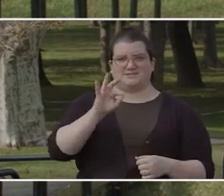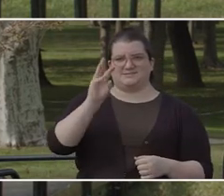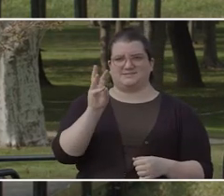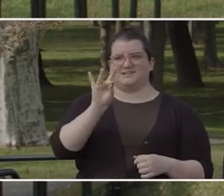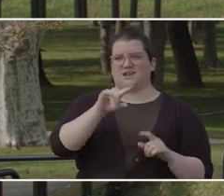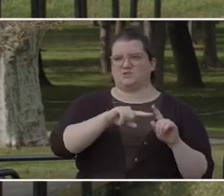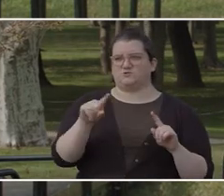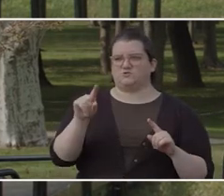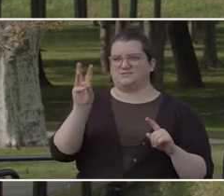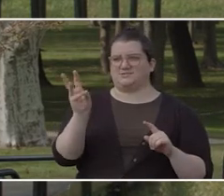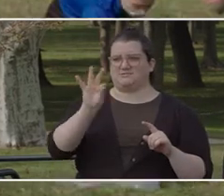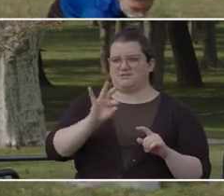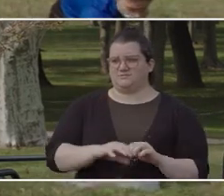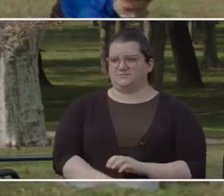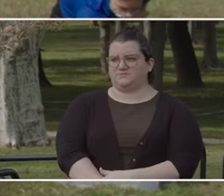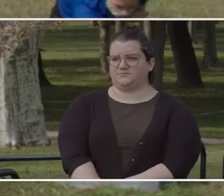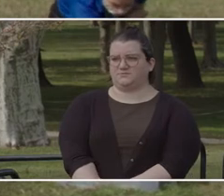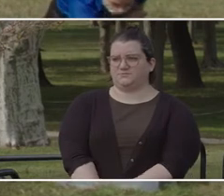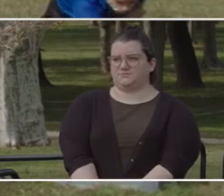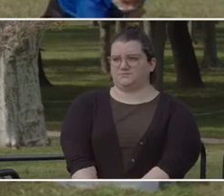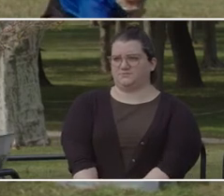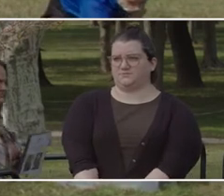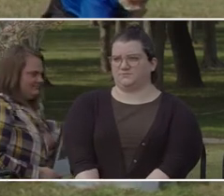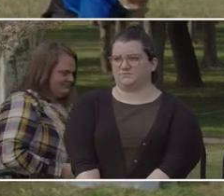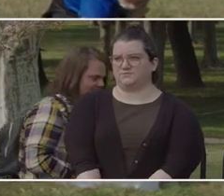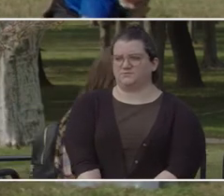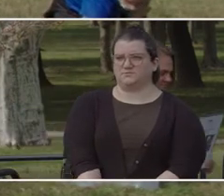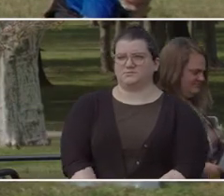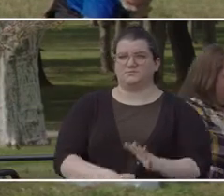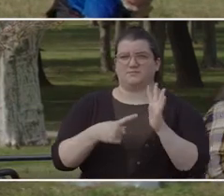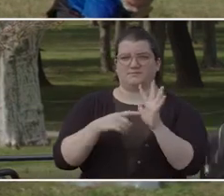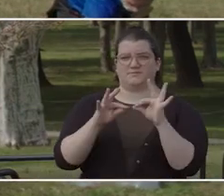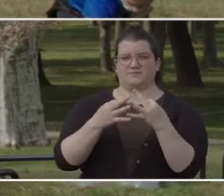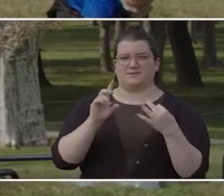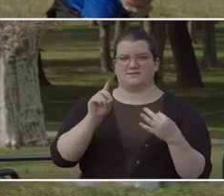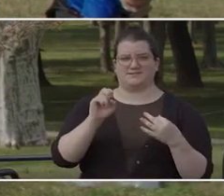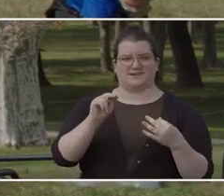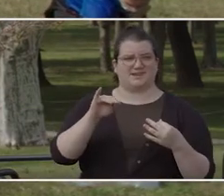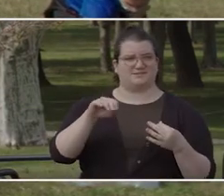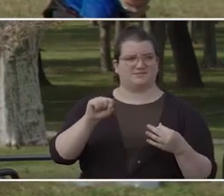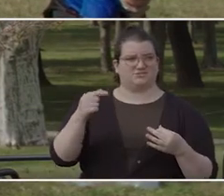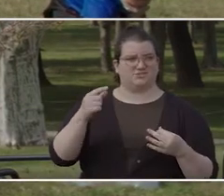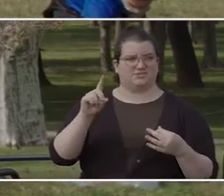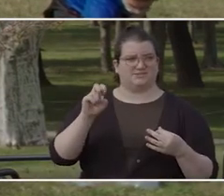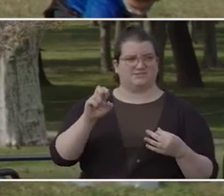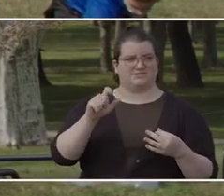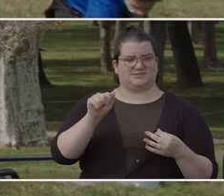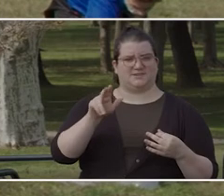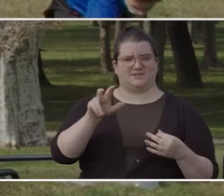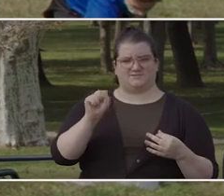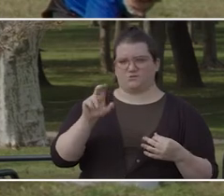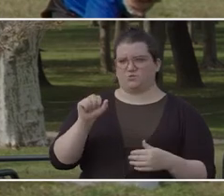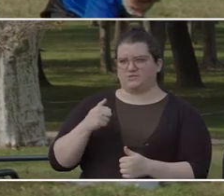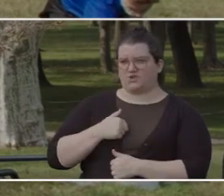1968 to 1969. On behalf of the family of Dennis G. Deems, U.S. Army,